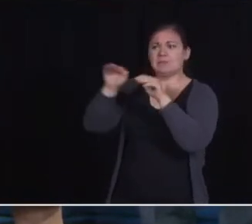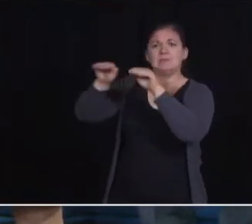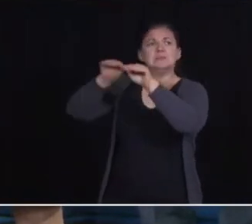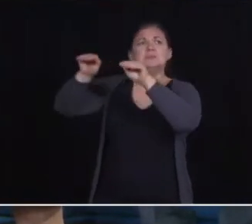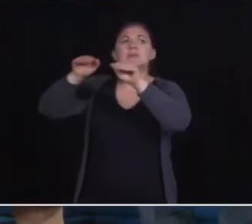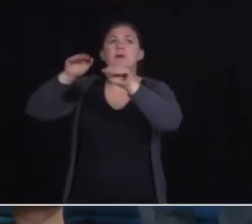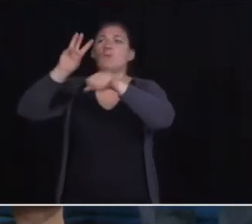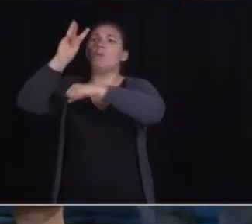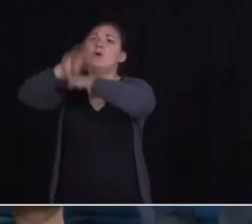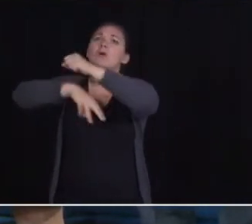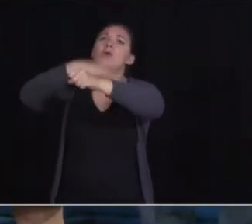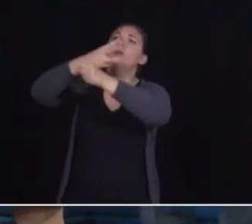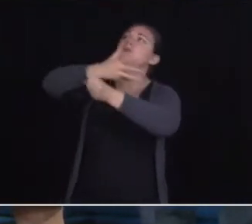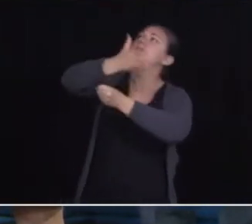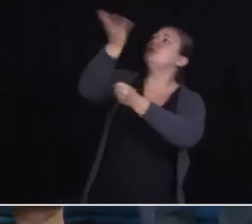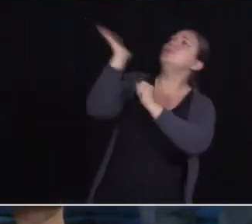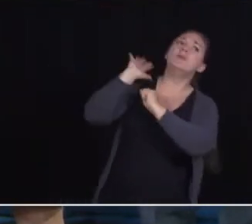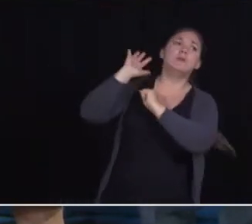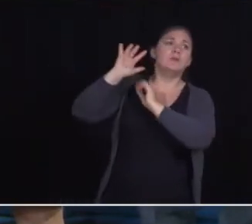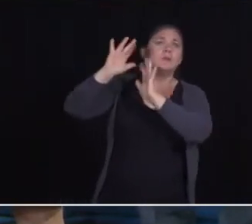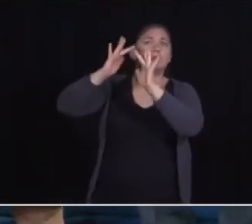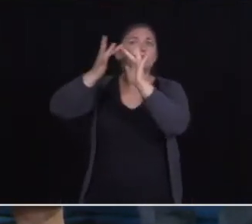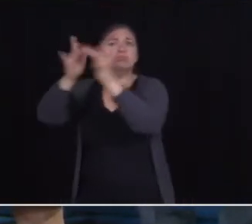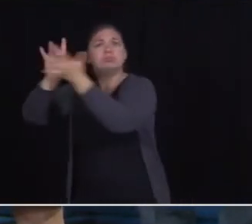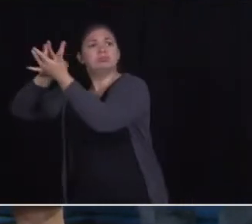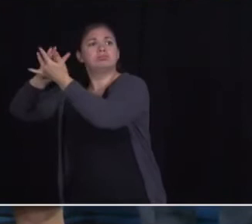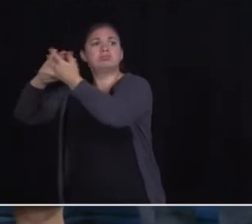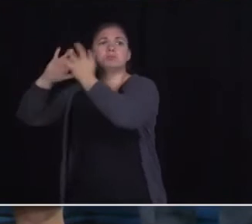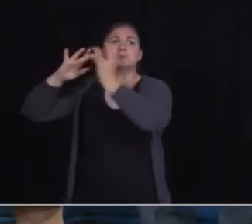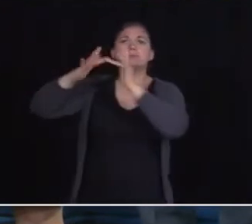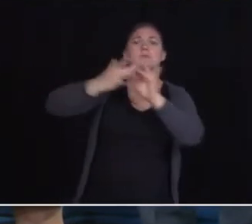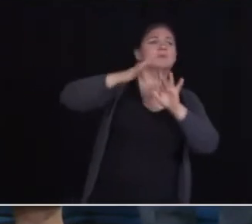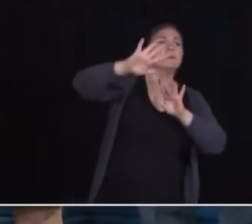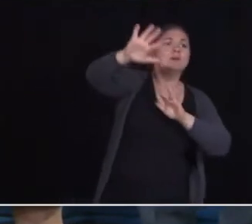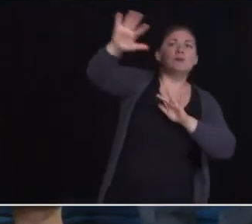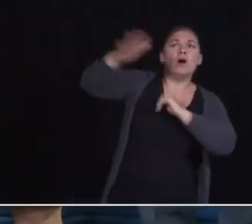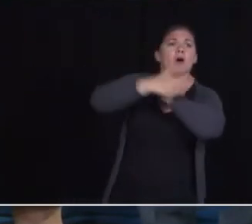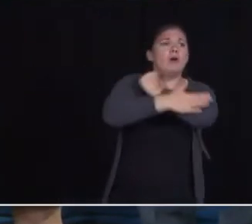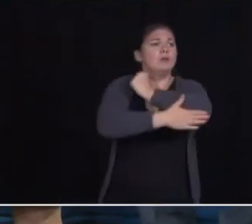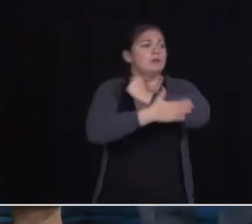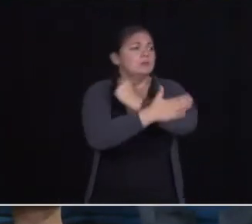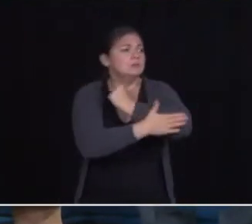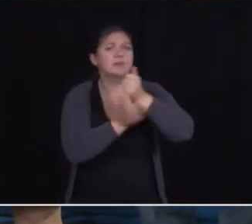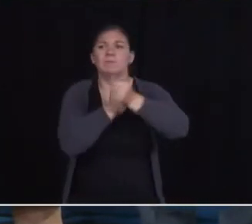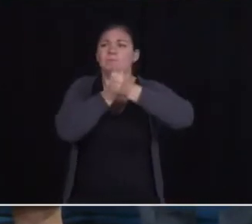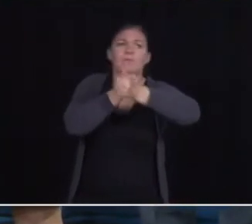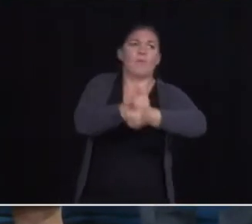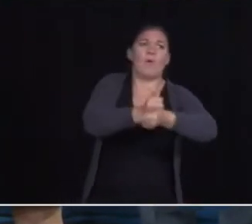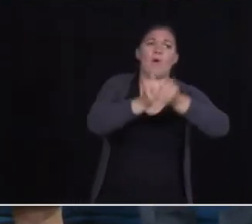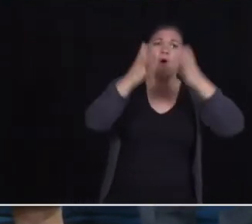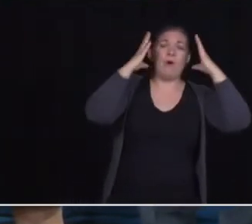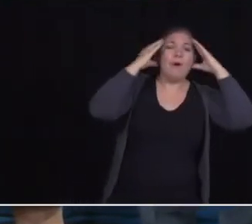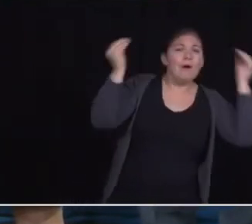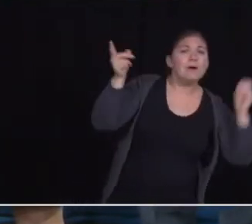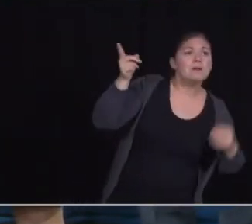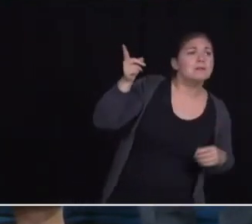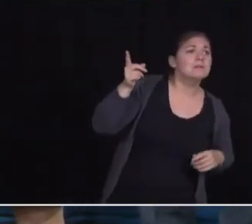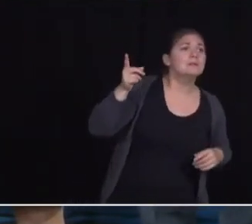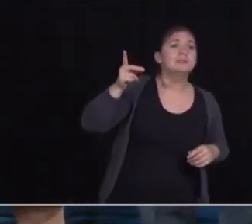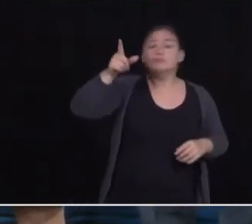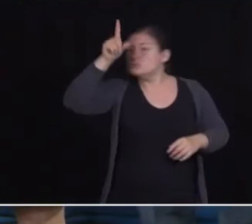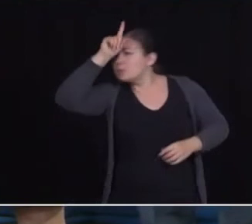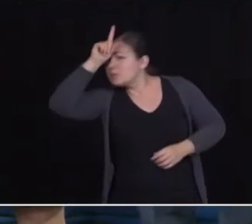getting advice and looking at models throughout the world, be it Netherlands versus Germany versus Australia. And we saw what happened in